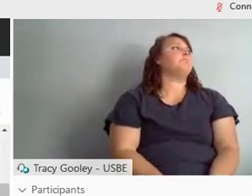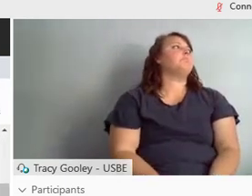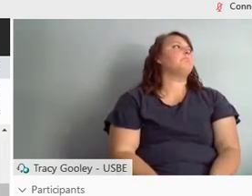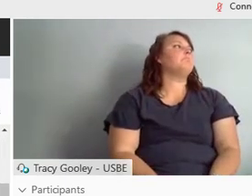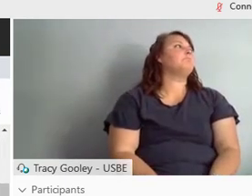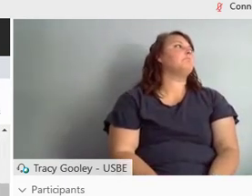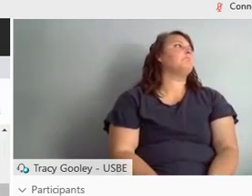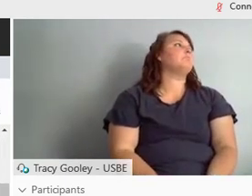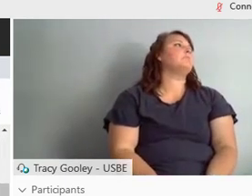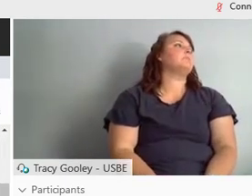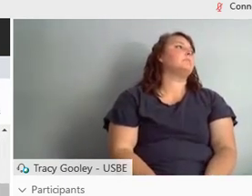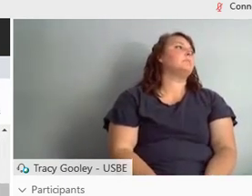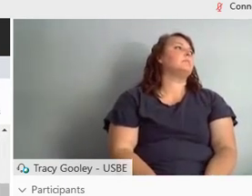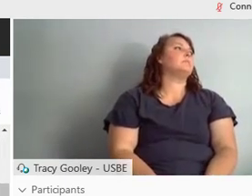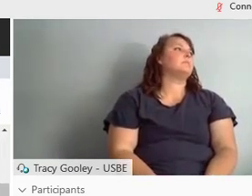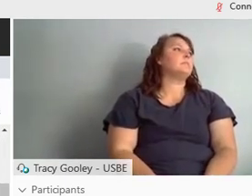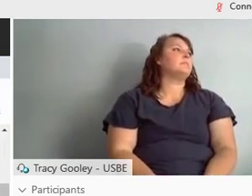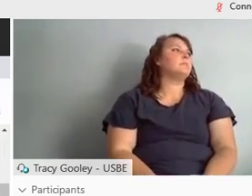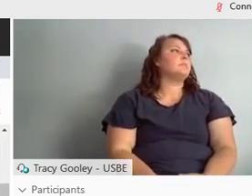and